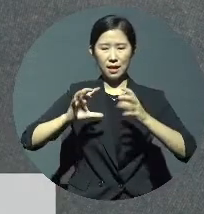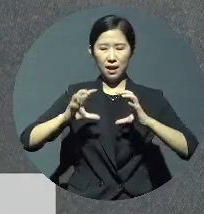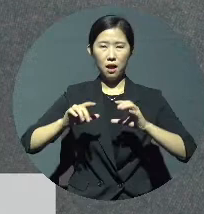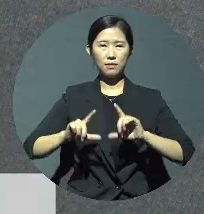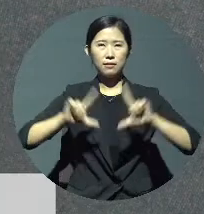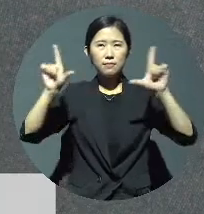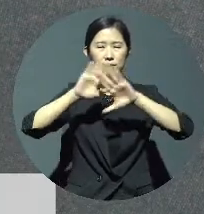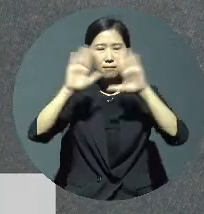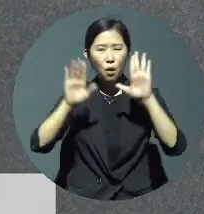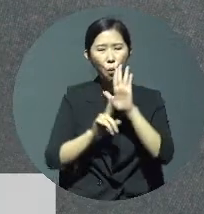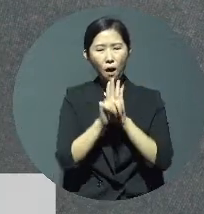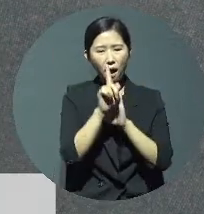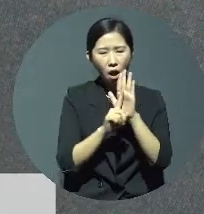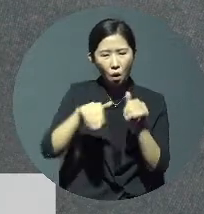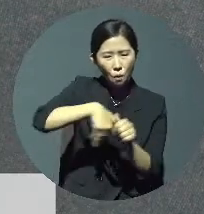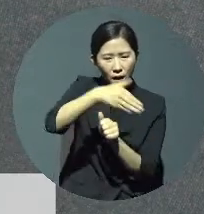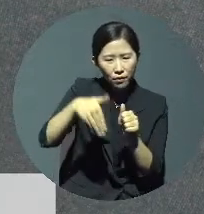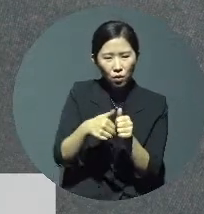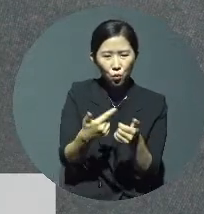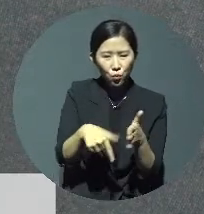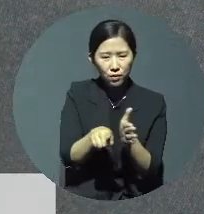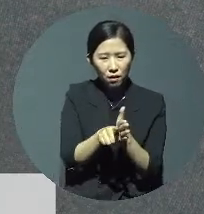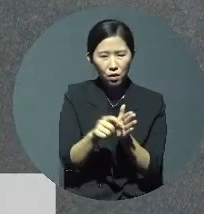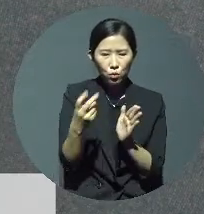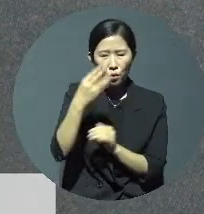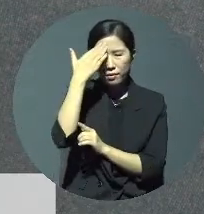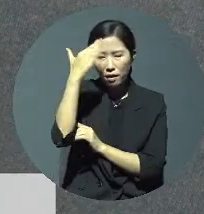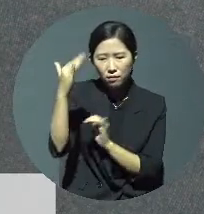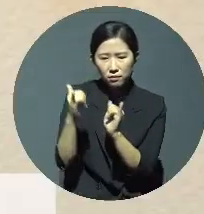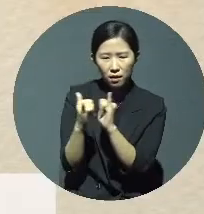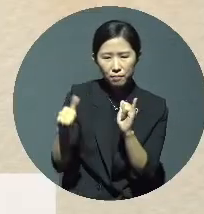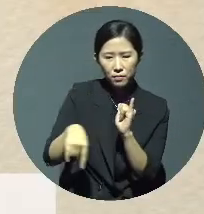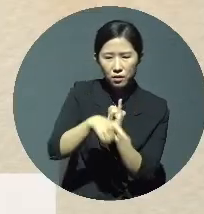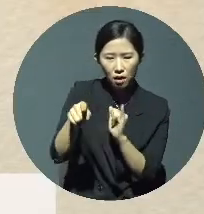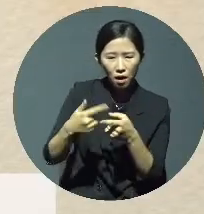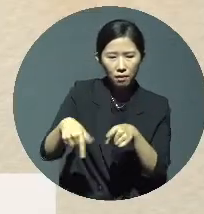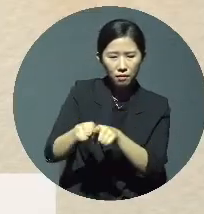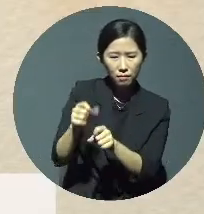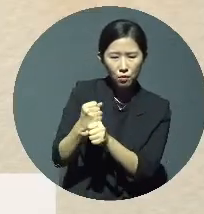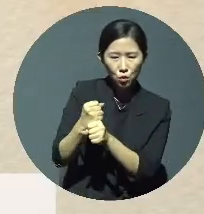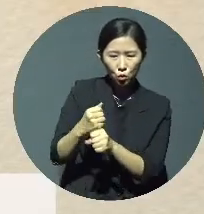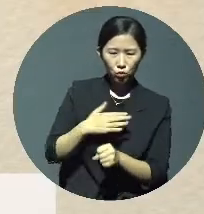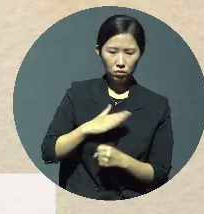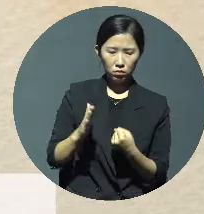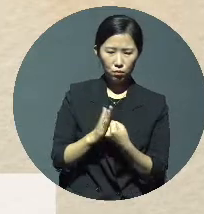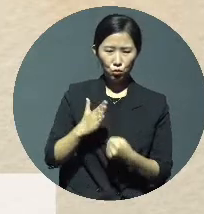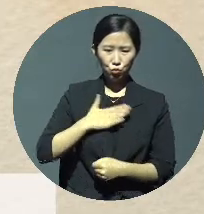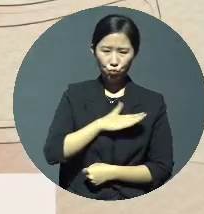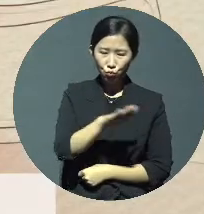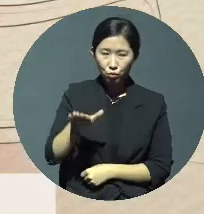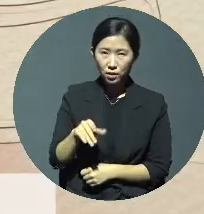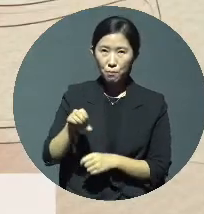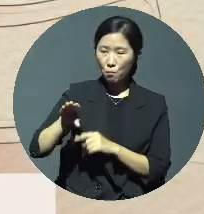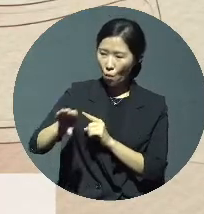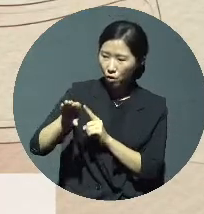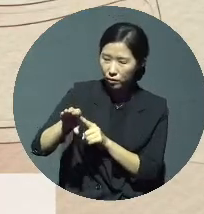far reduced when you share, but no one loves the idea of sharing with strangers. So we developed a modular